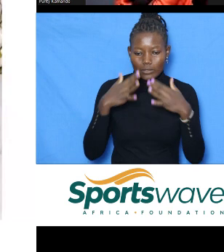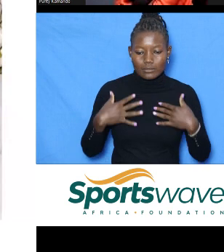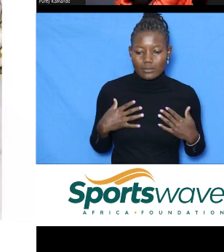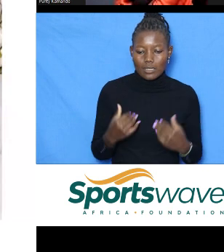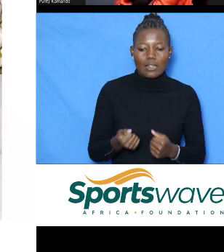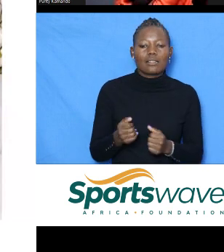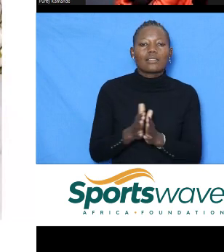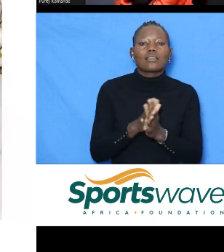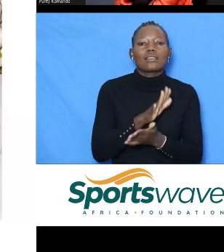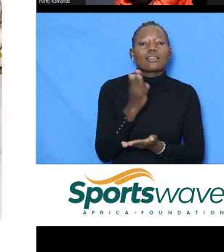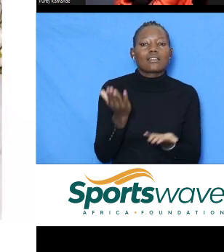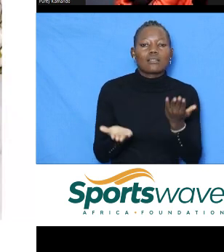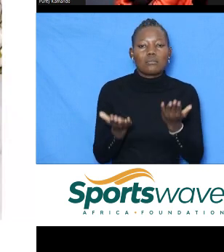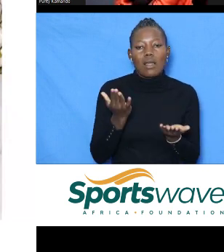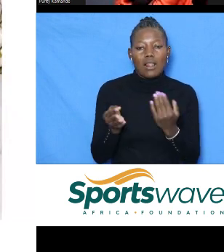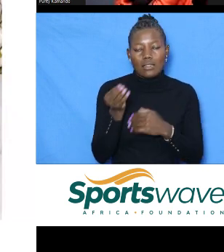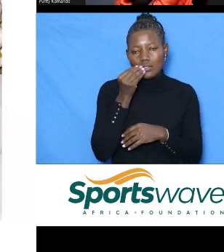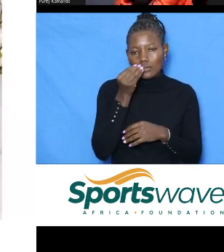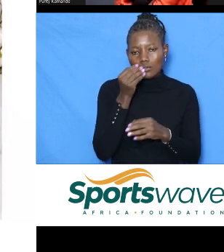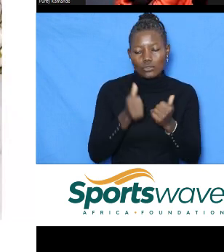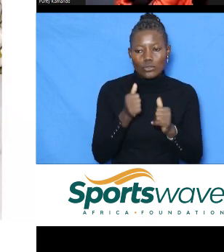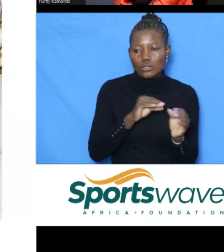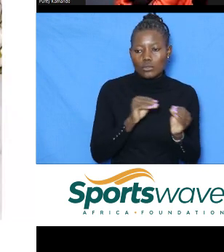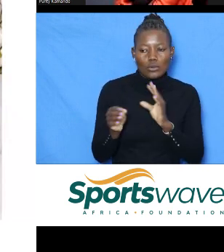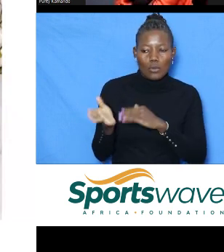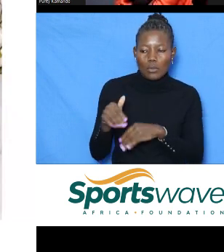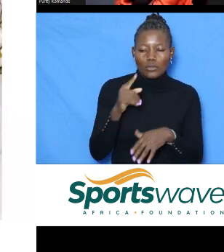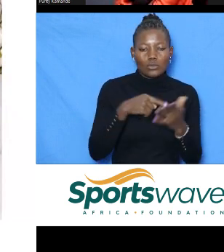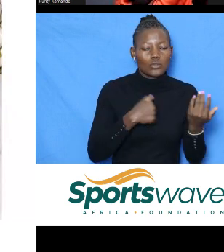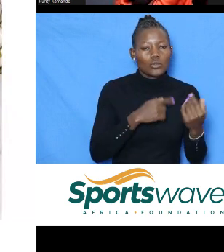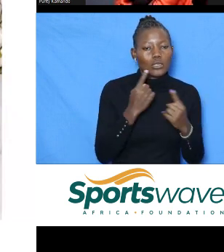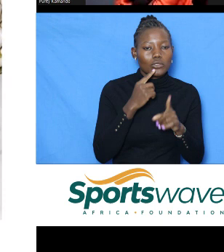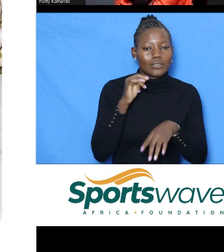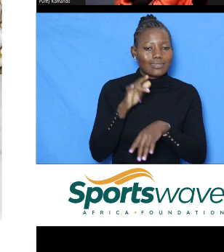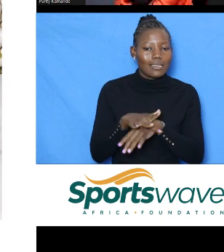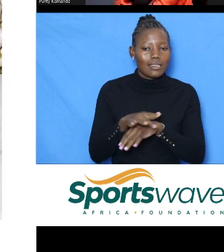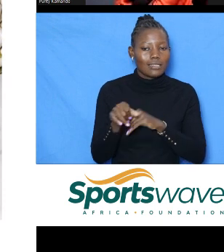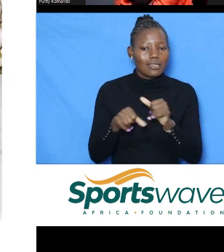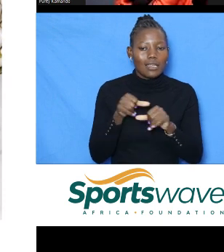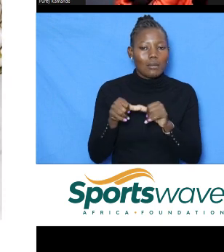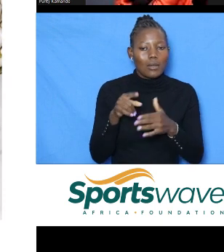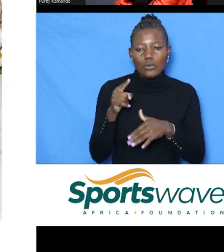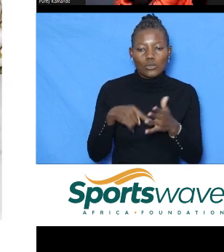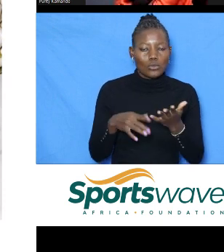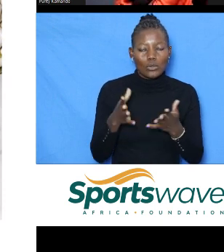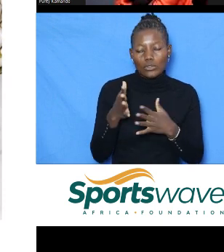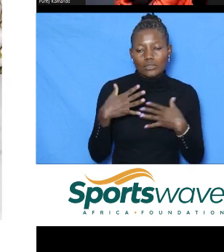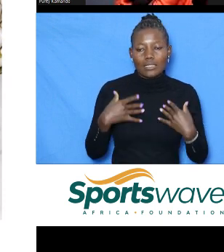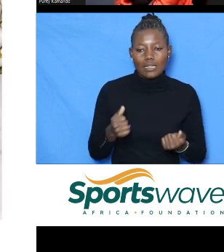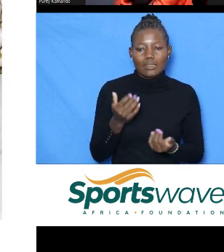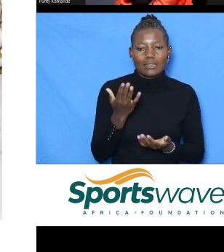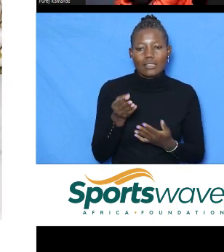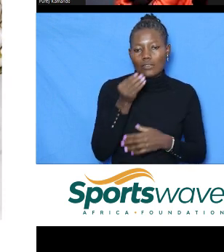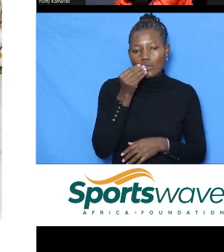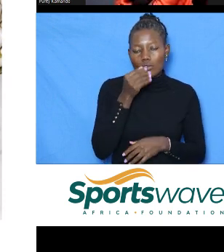healthy and balanced diet, which takes you back to what we were talking about earlier, what constitutes a healthy diet. Then